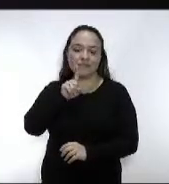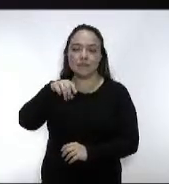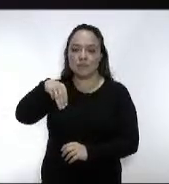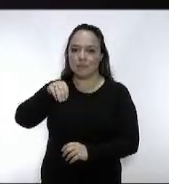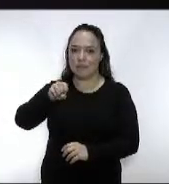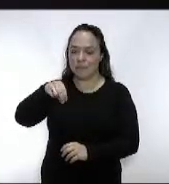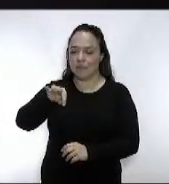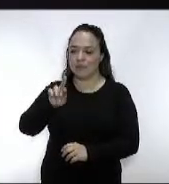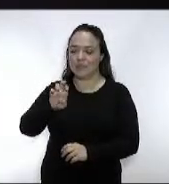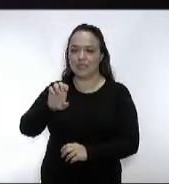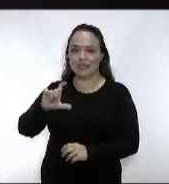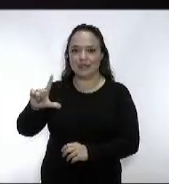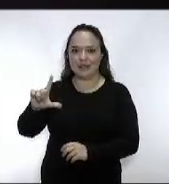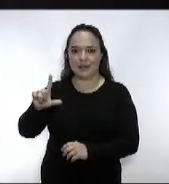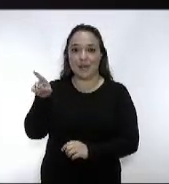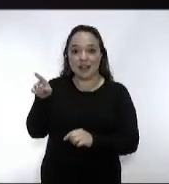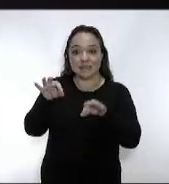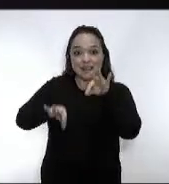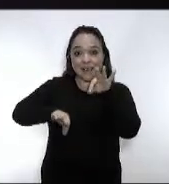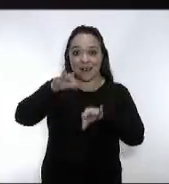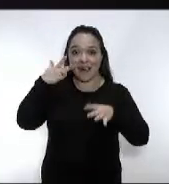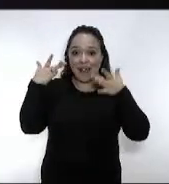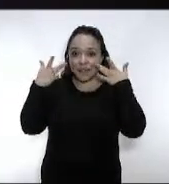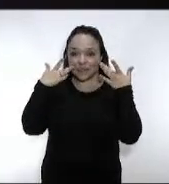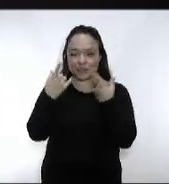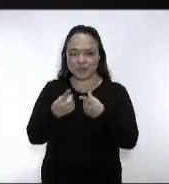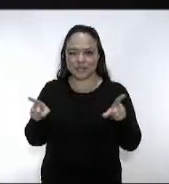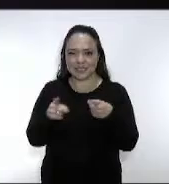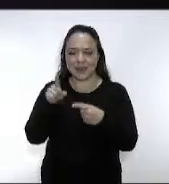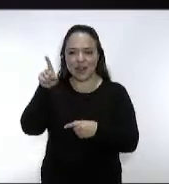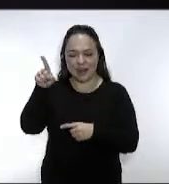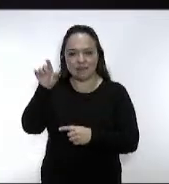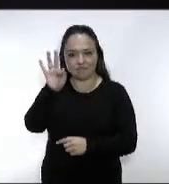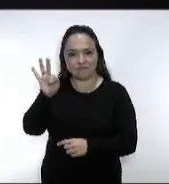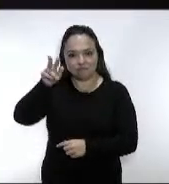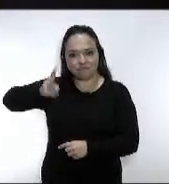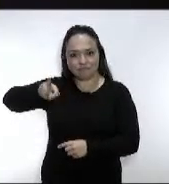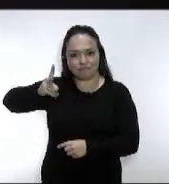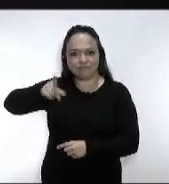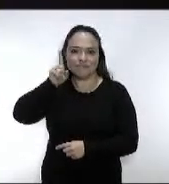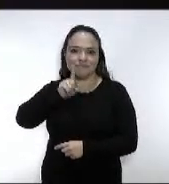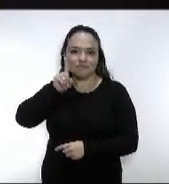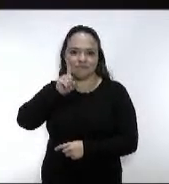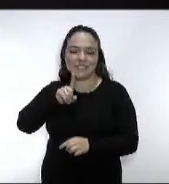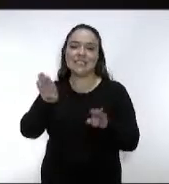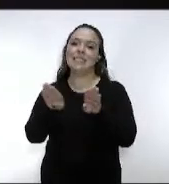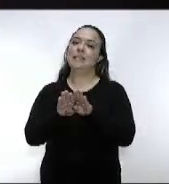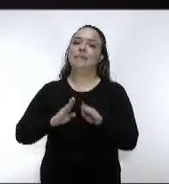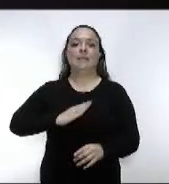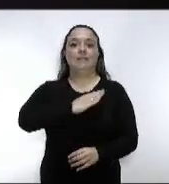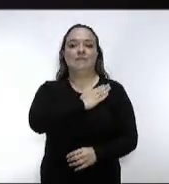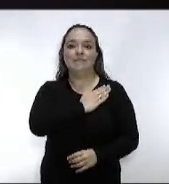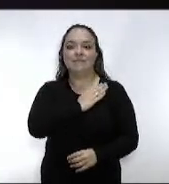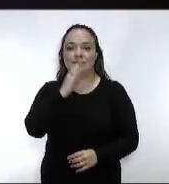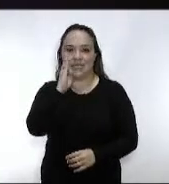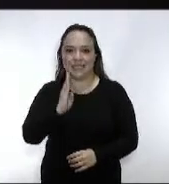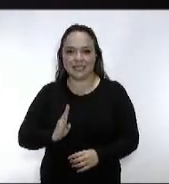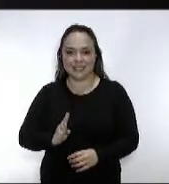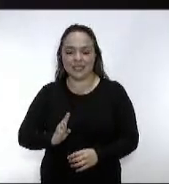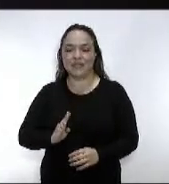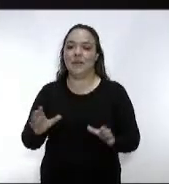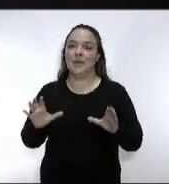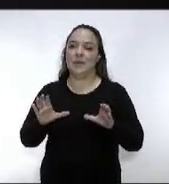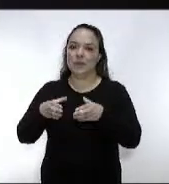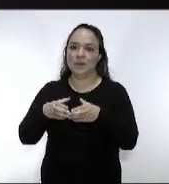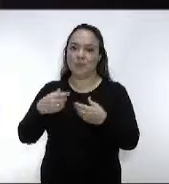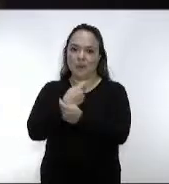United States, recorded performance by Montreal Walker, graduated the musical theater at Kansas State,